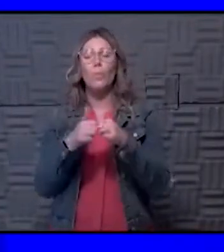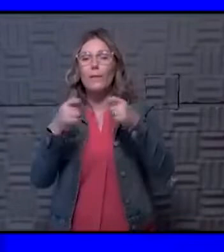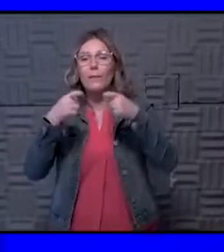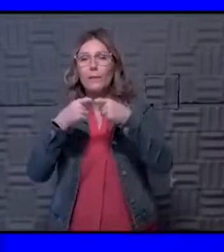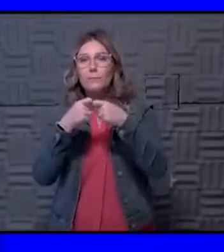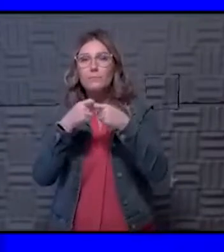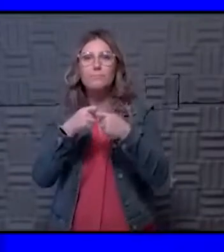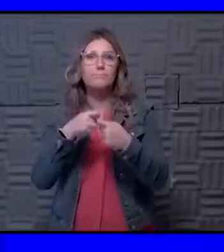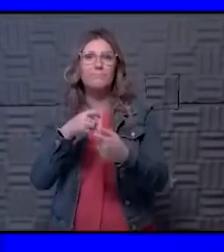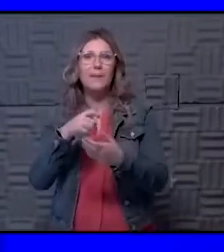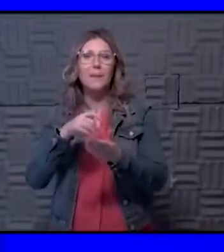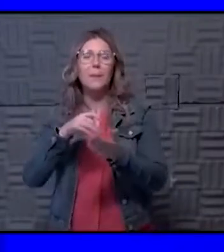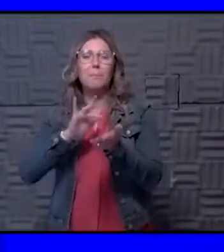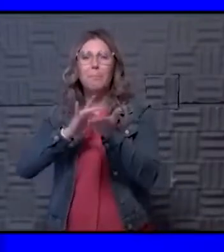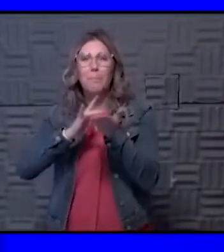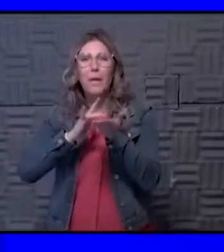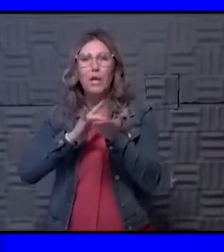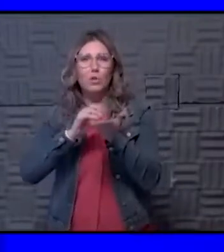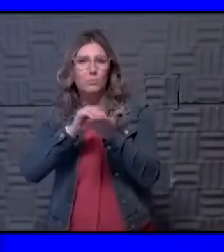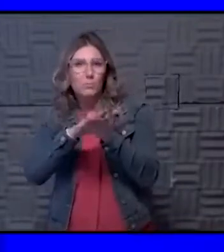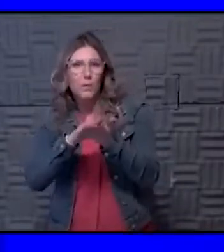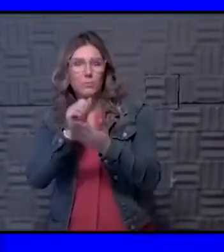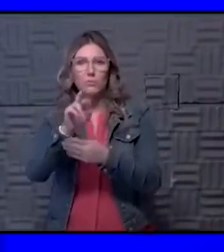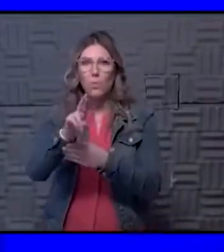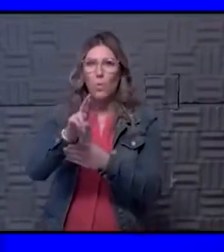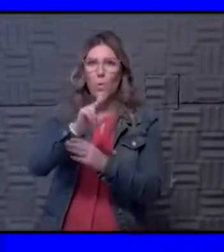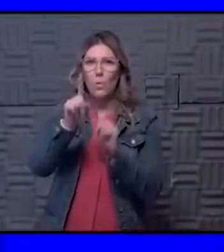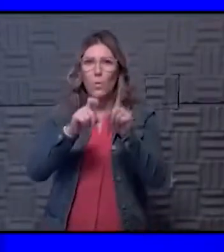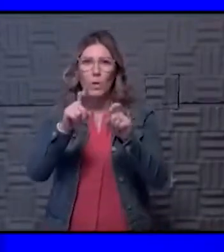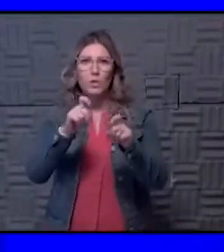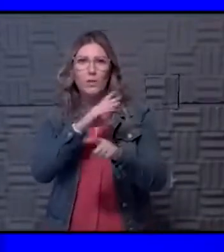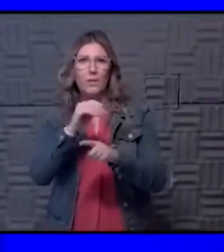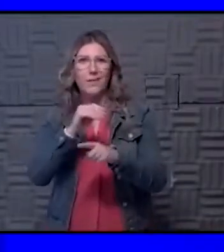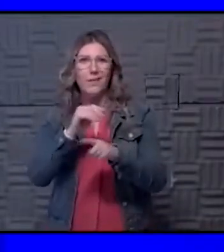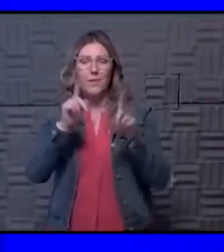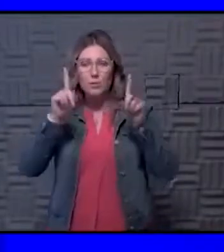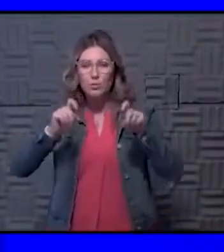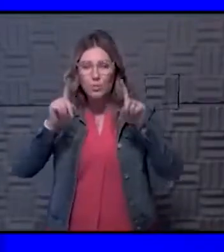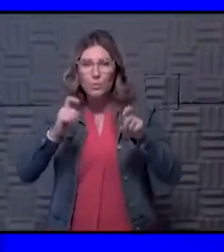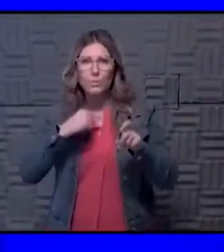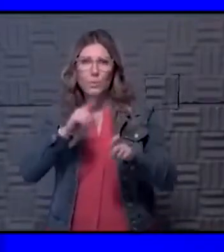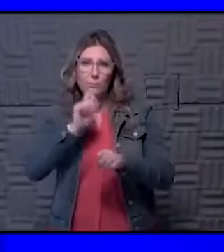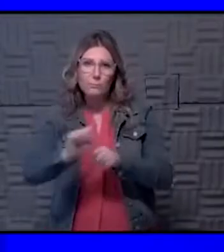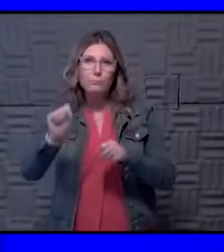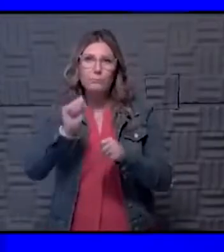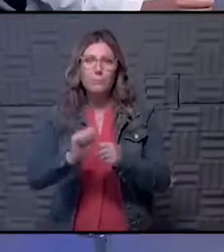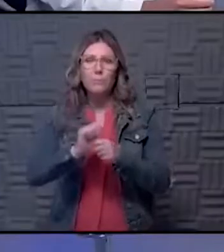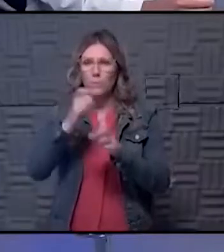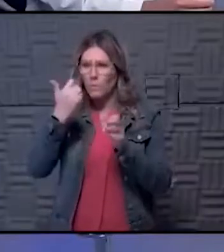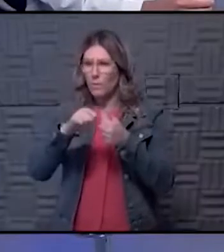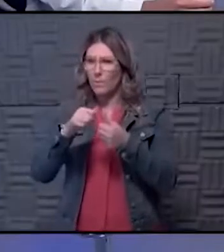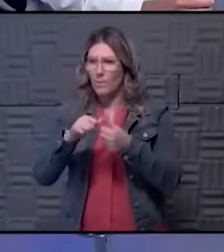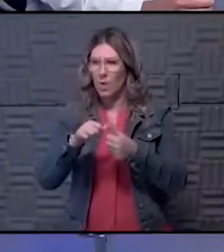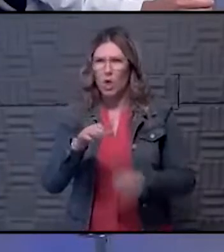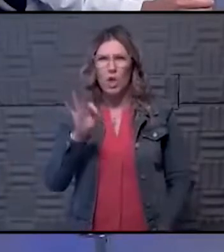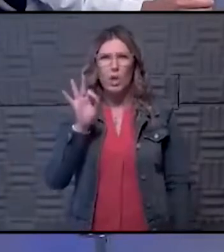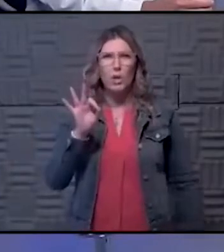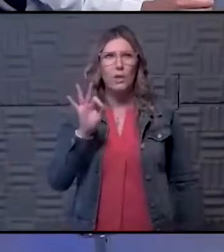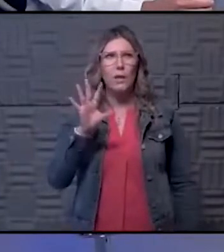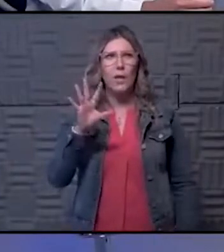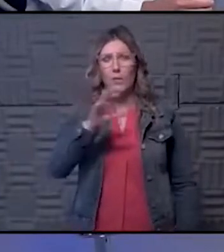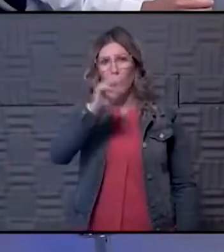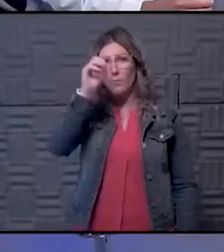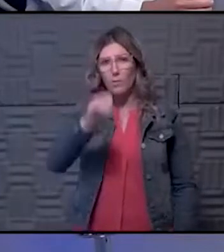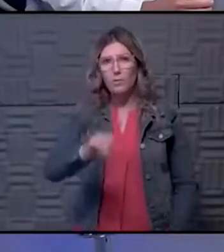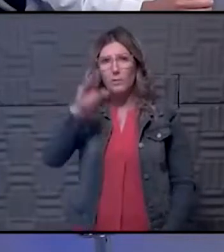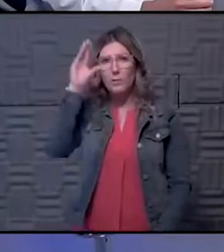record or questionnaire or screening, but we are working on getting that. So we're still. Remember, it was a 95% reduction